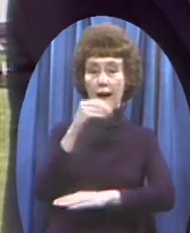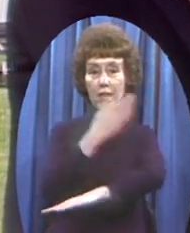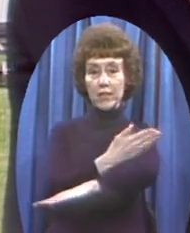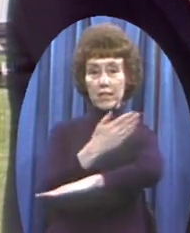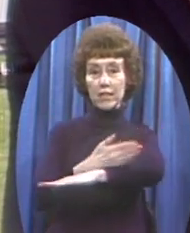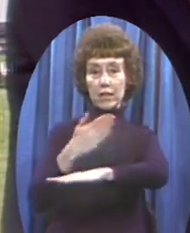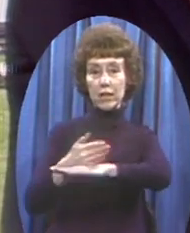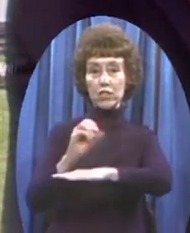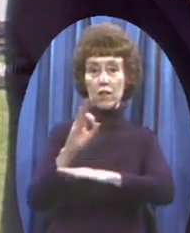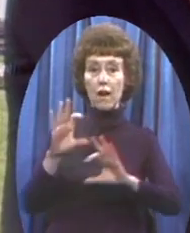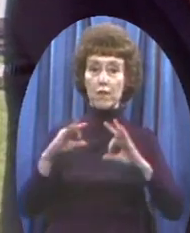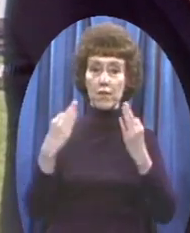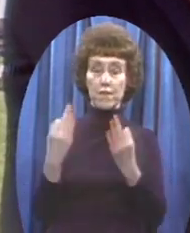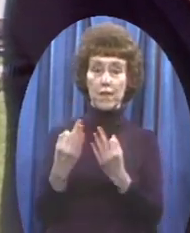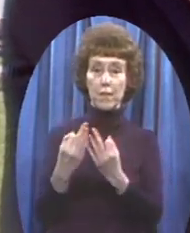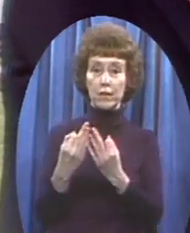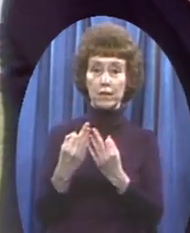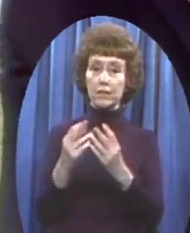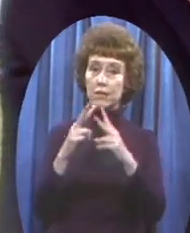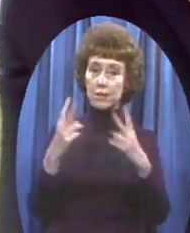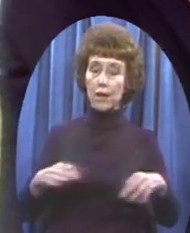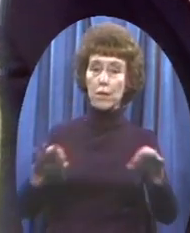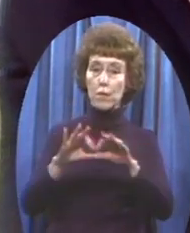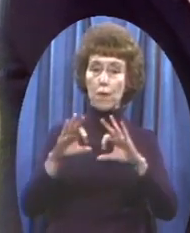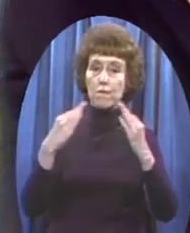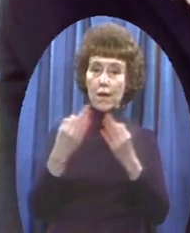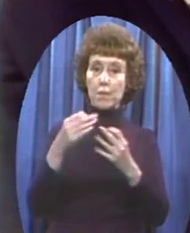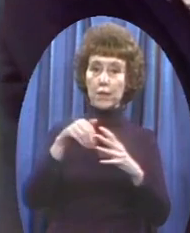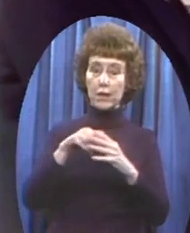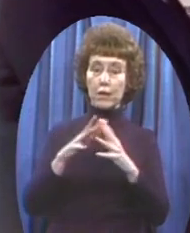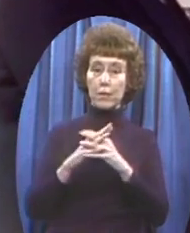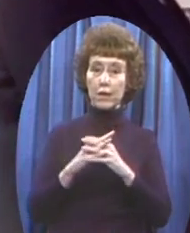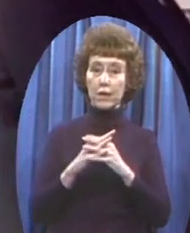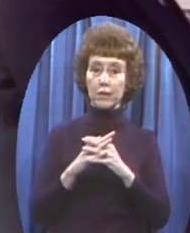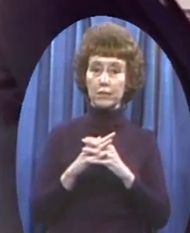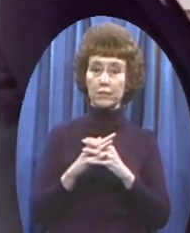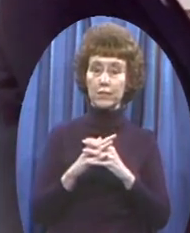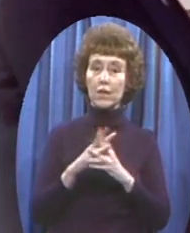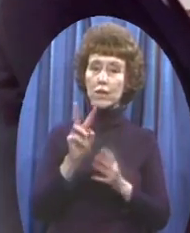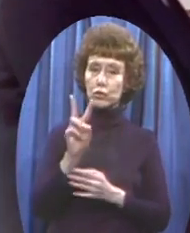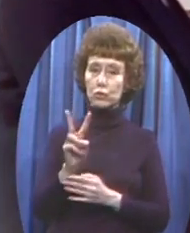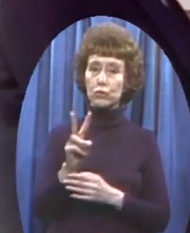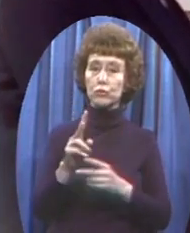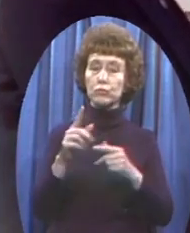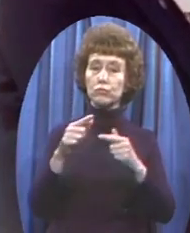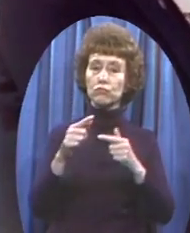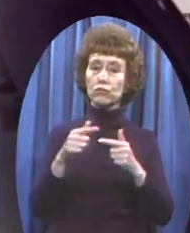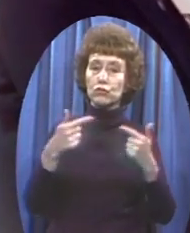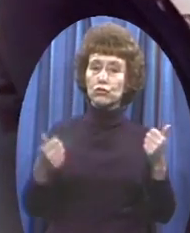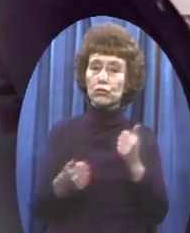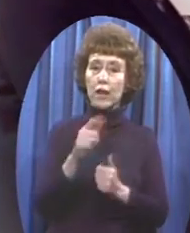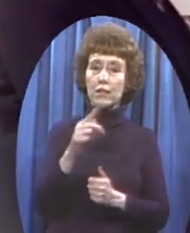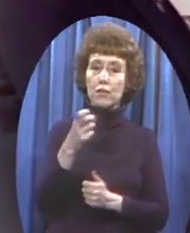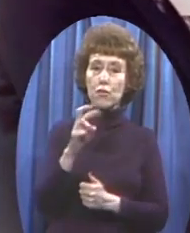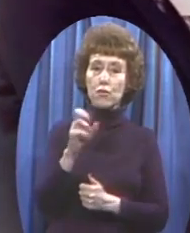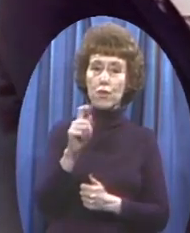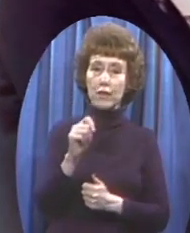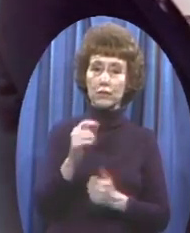the deterioration of the family as an institution in the United States. To me, those are the two biggest threats to our survival